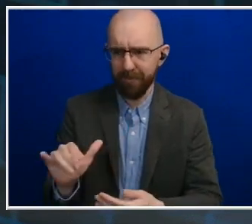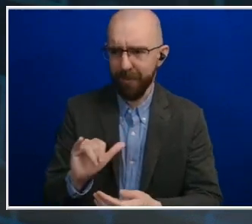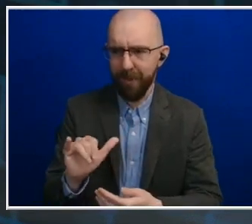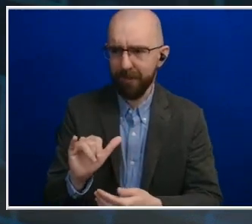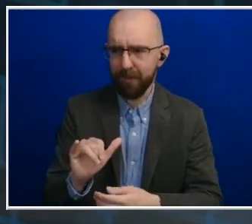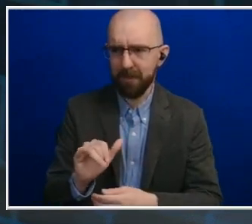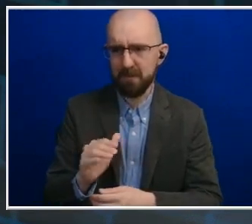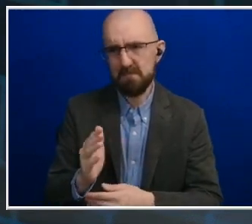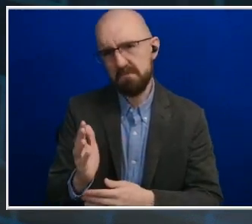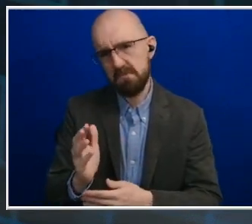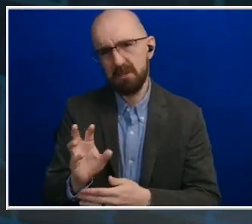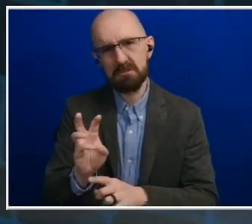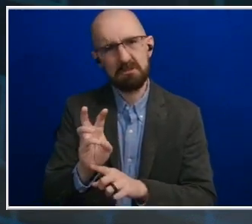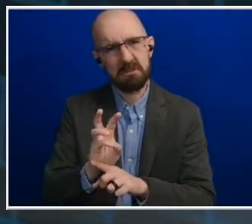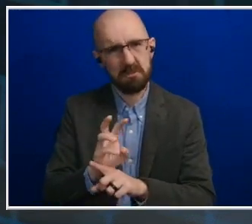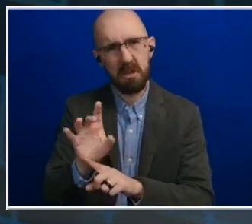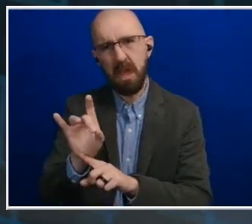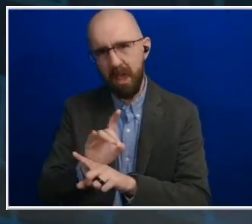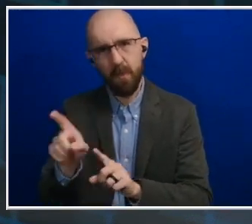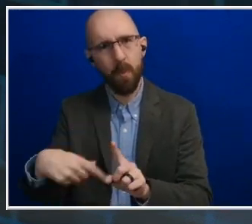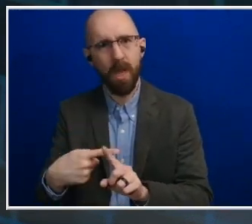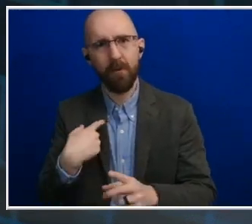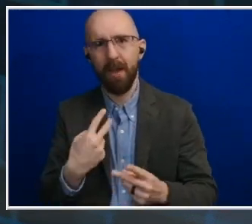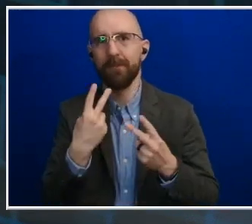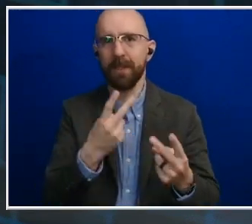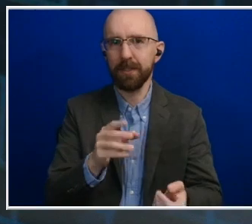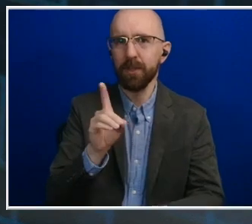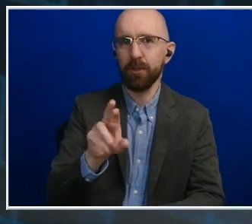by the time I got to see Dr. Ujoa. But I